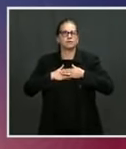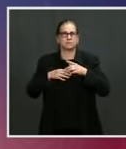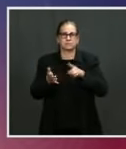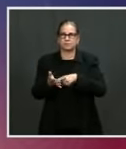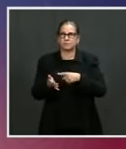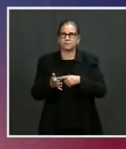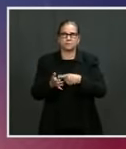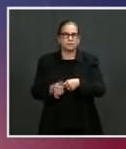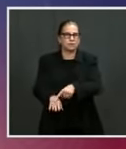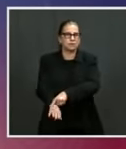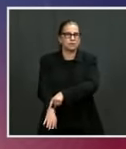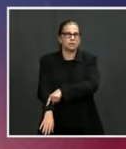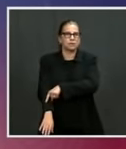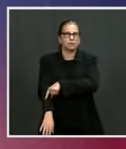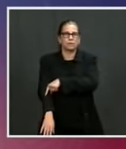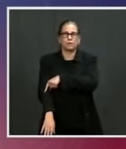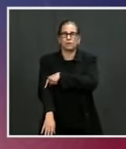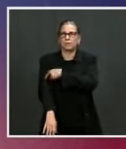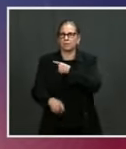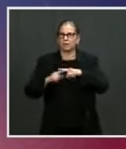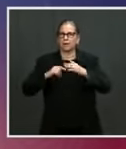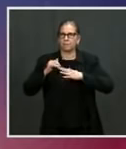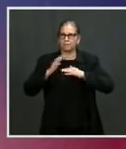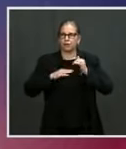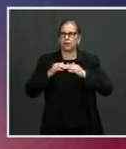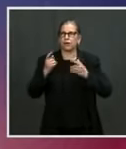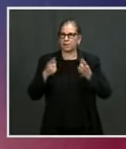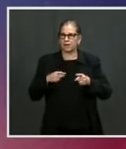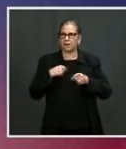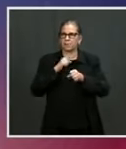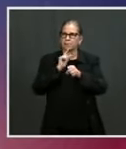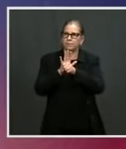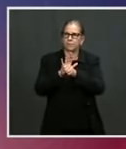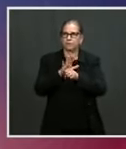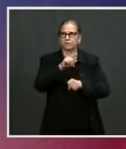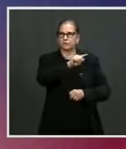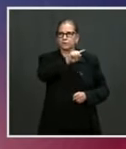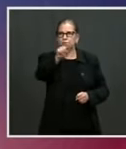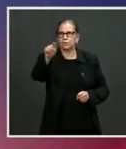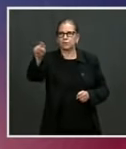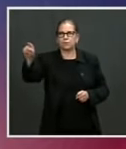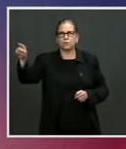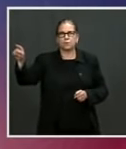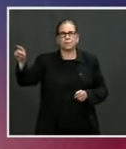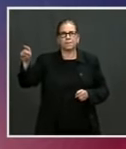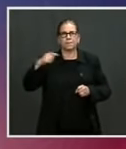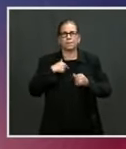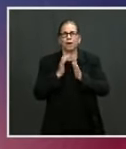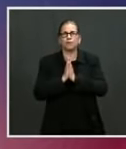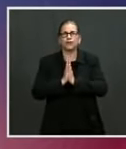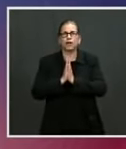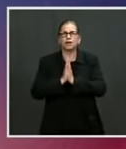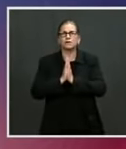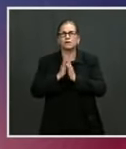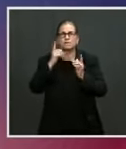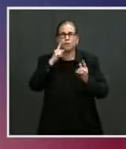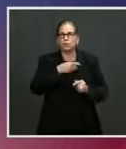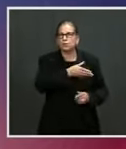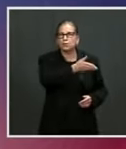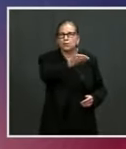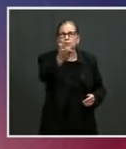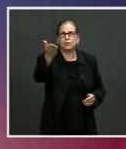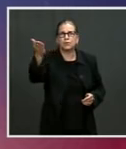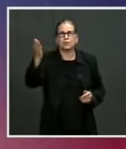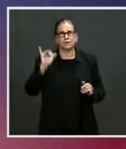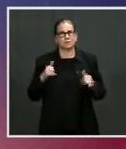I promise you. And my prayer for all of you is that that day will come